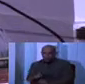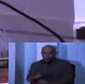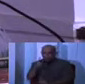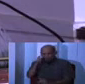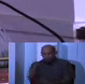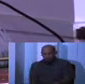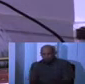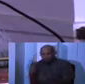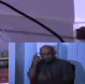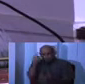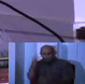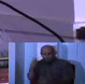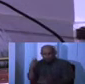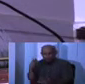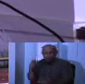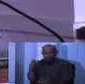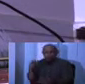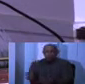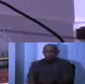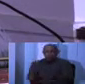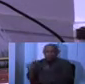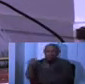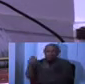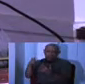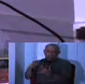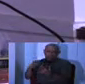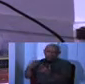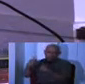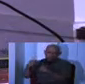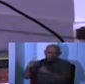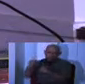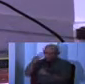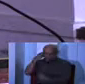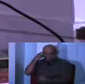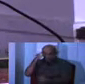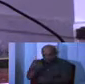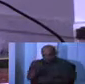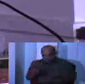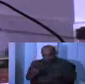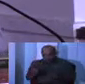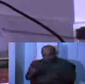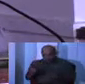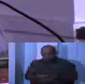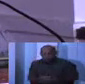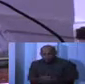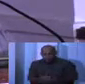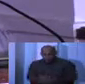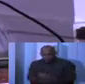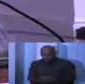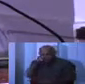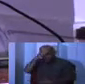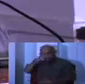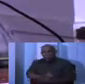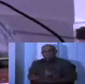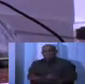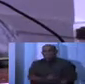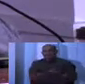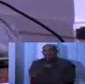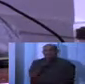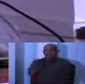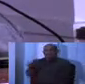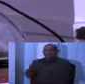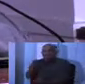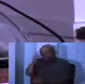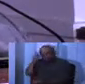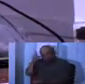burning, for fuel of fire. For unto us a child is born, unto us a son is given, and the